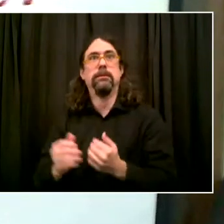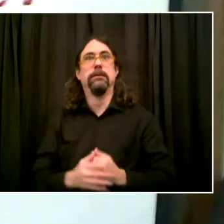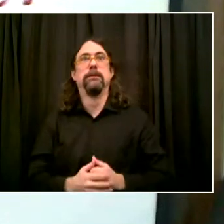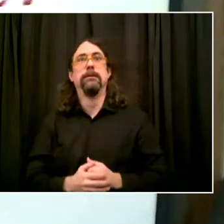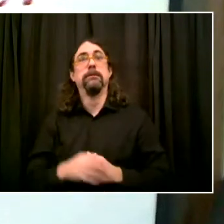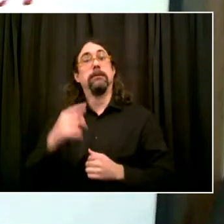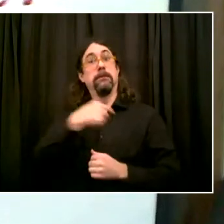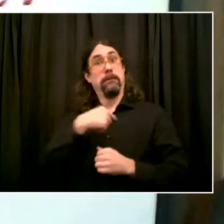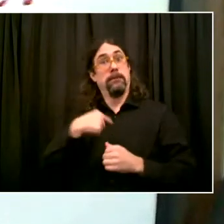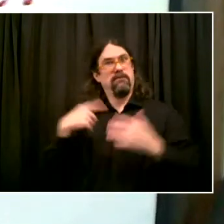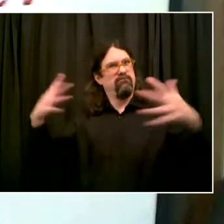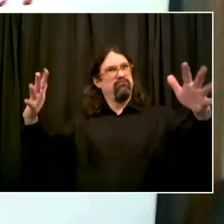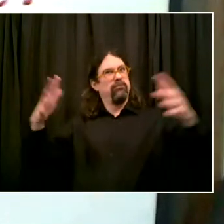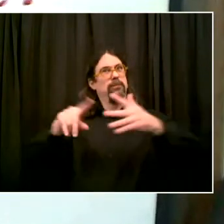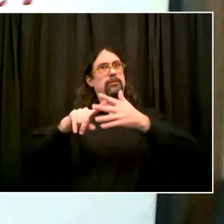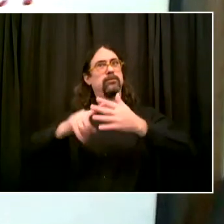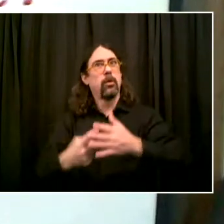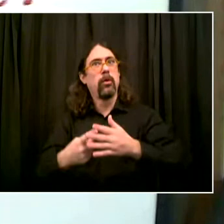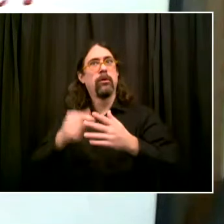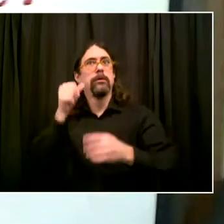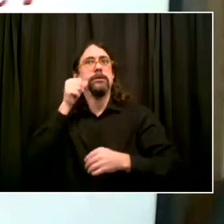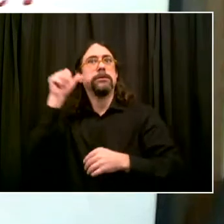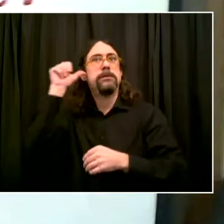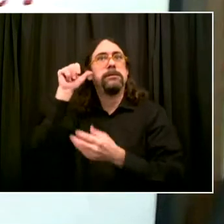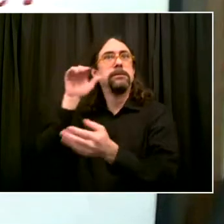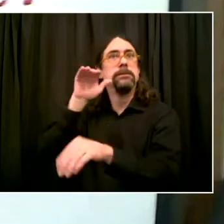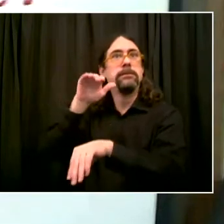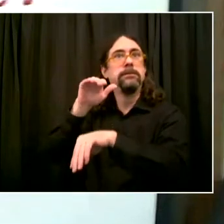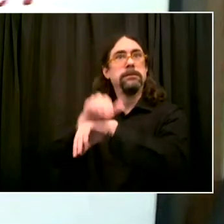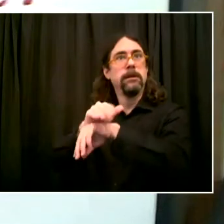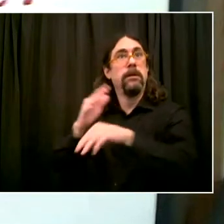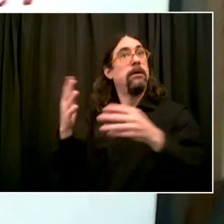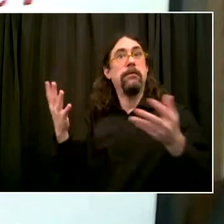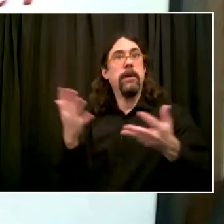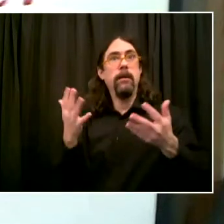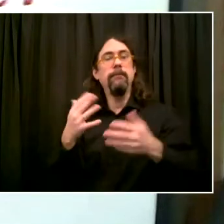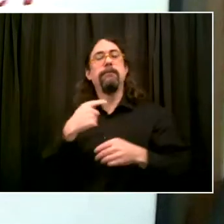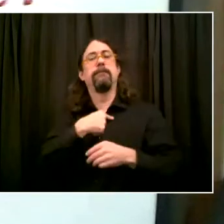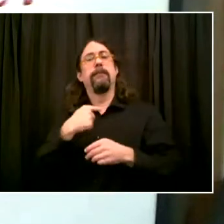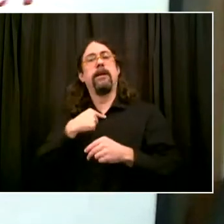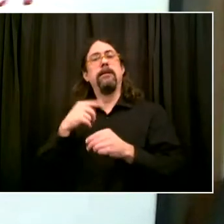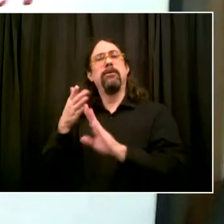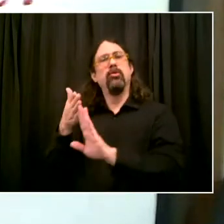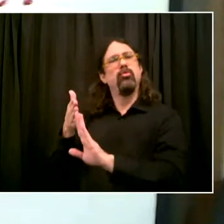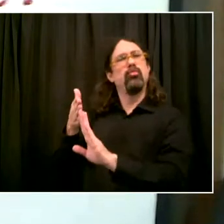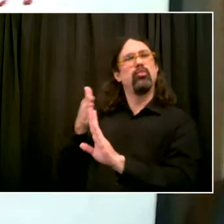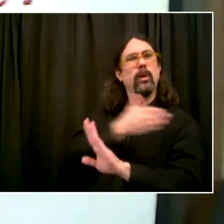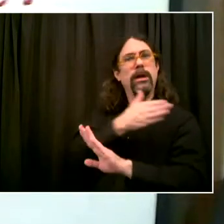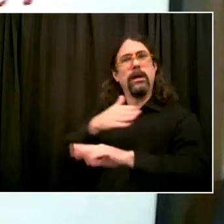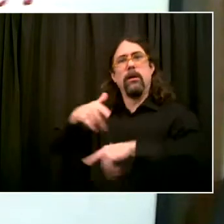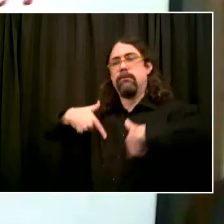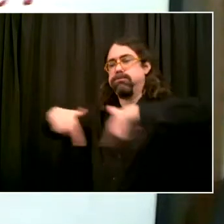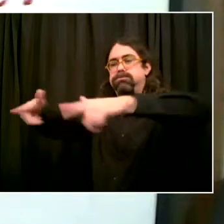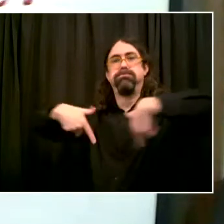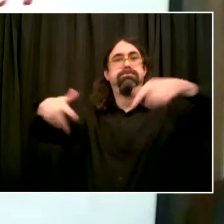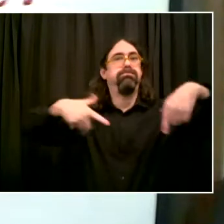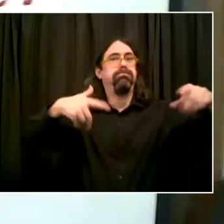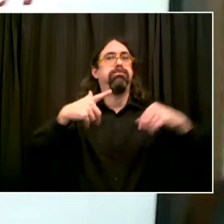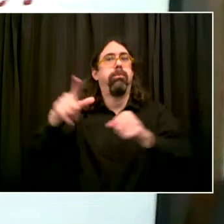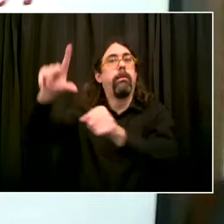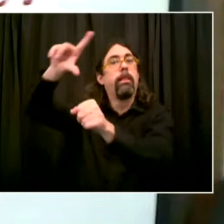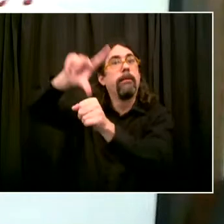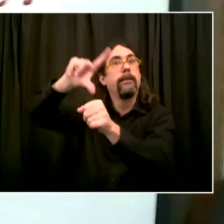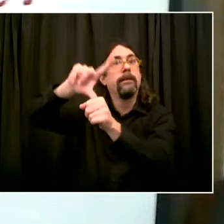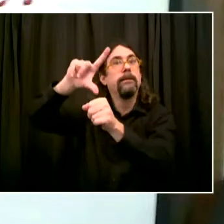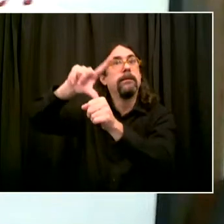to pre-apply liquid brine to over 400 miles of the city's toughest roadways that are susceptible to icing. And we